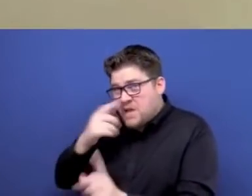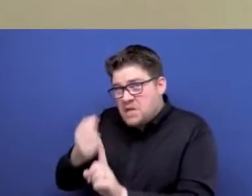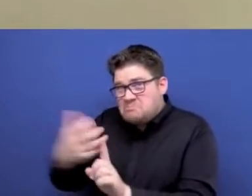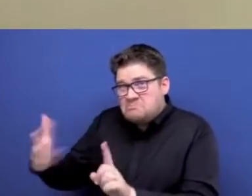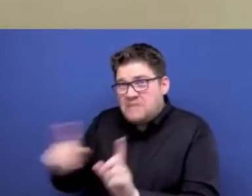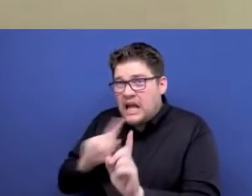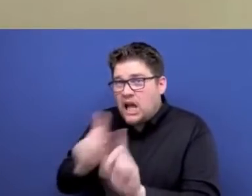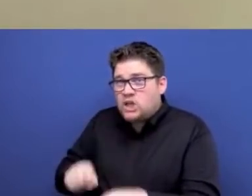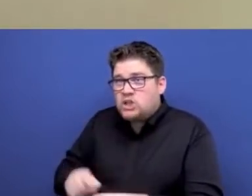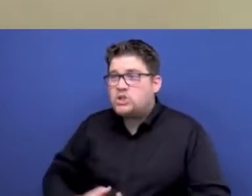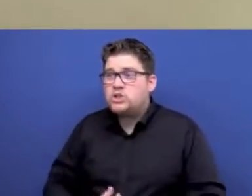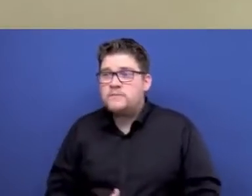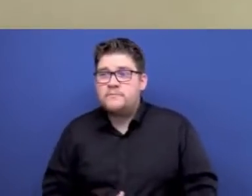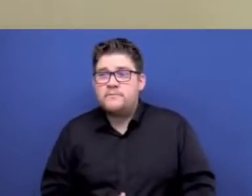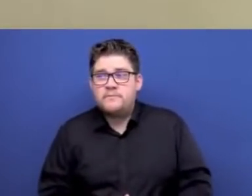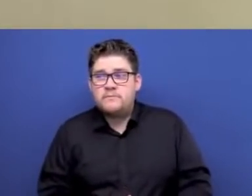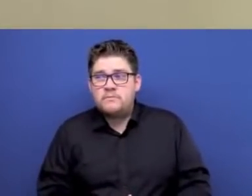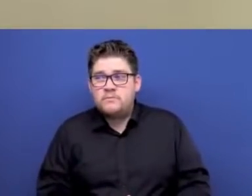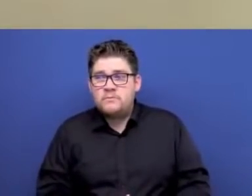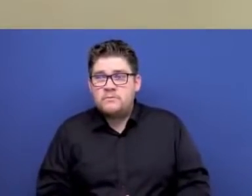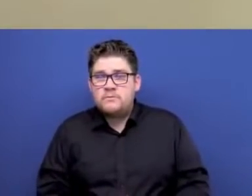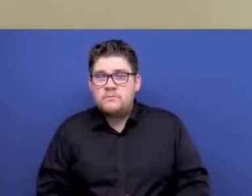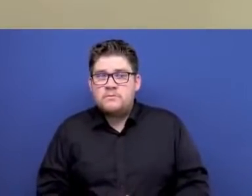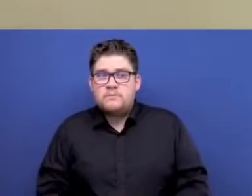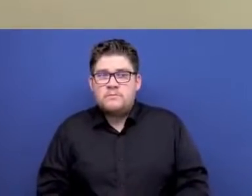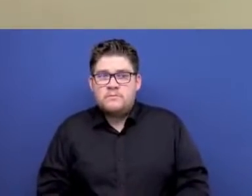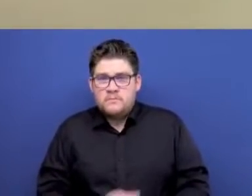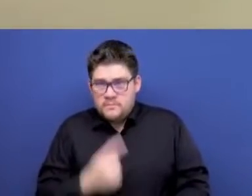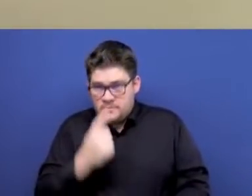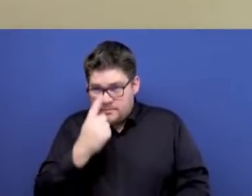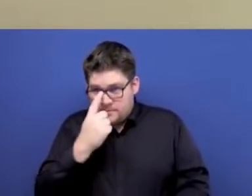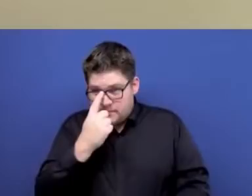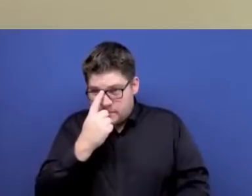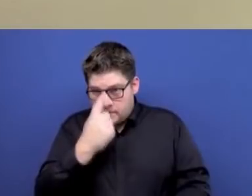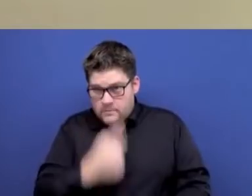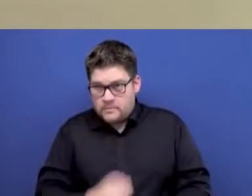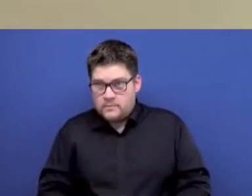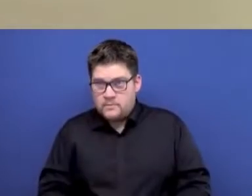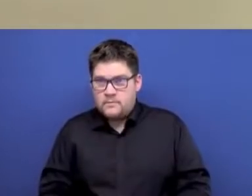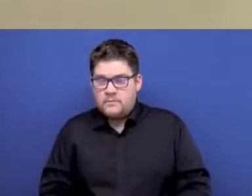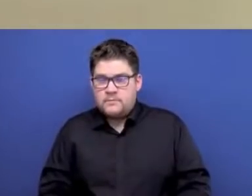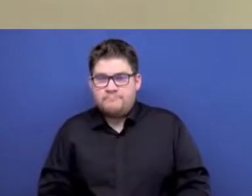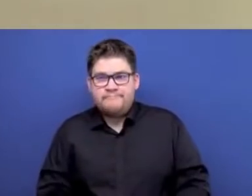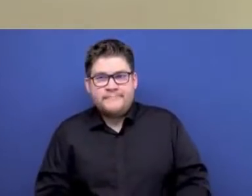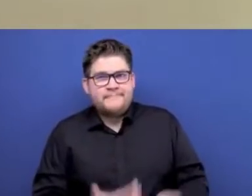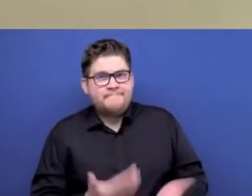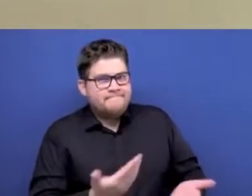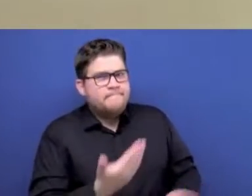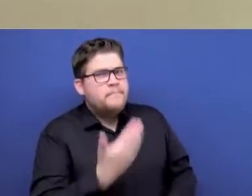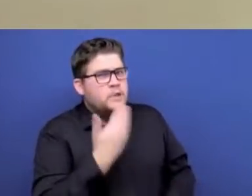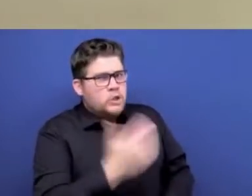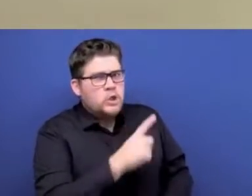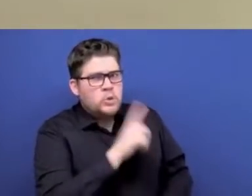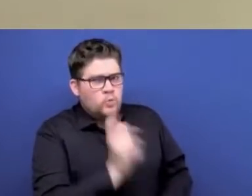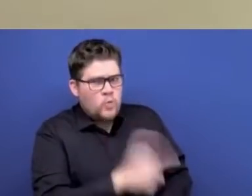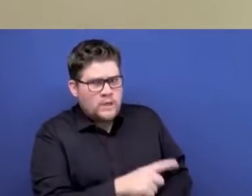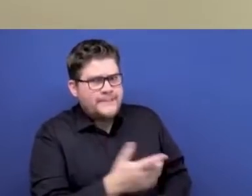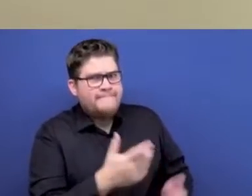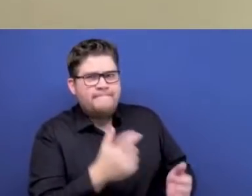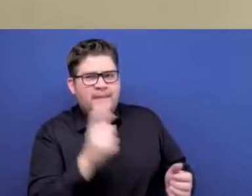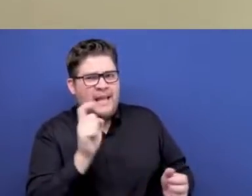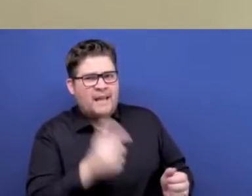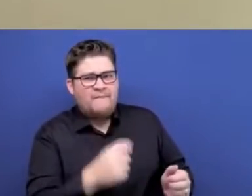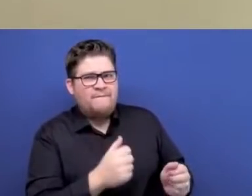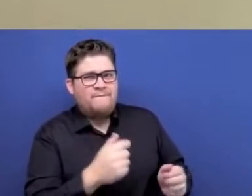Yeah, thank you. Good question. We'll have to follow up on getting some more information based on the volunteer brigade question. Thank you.